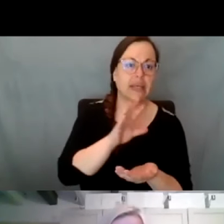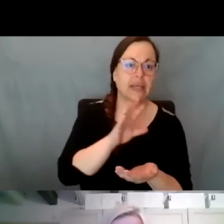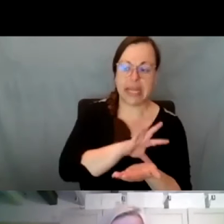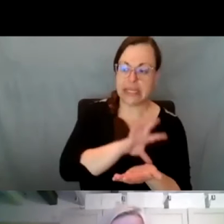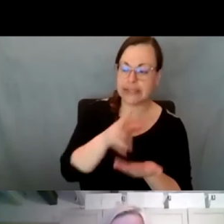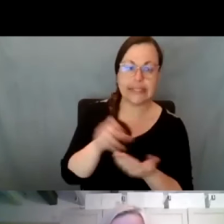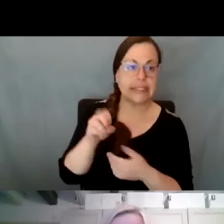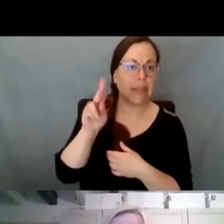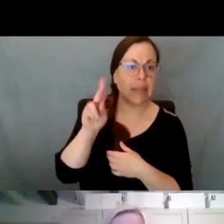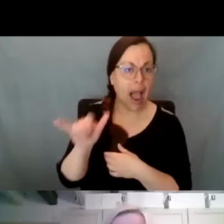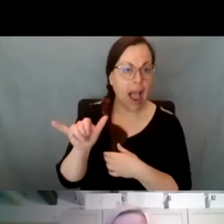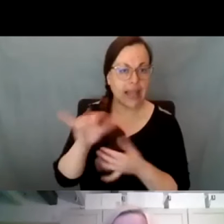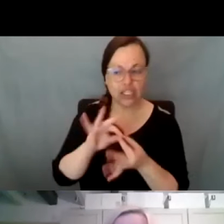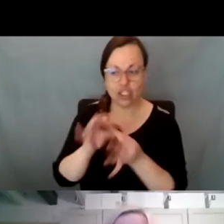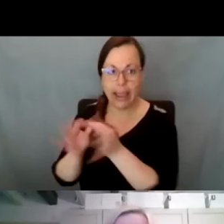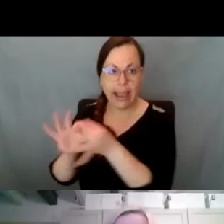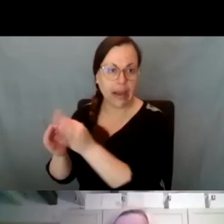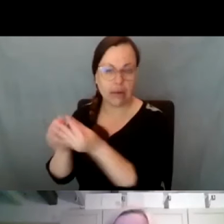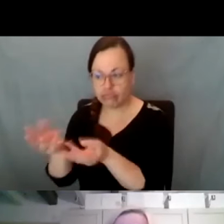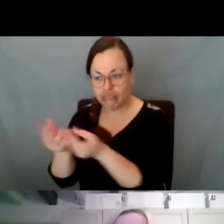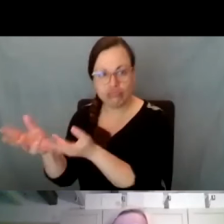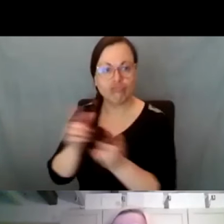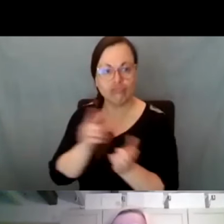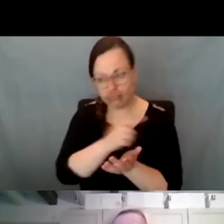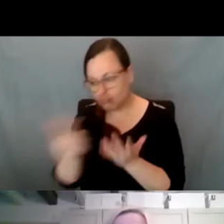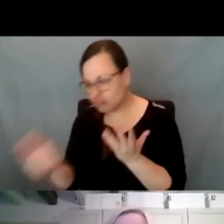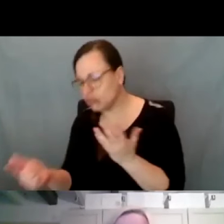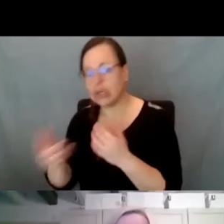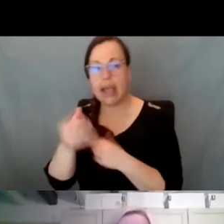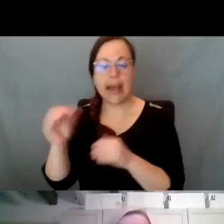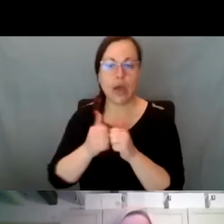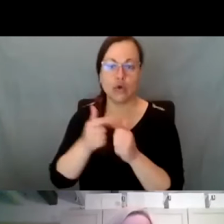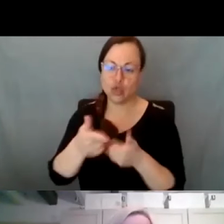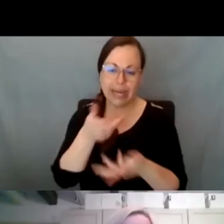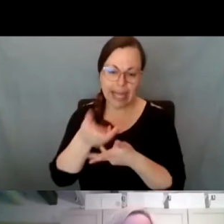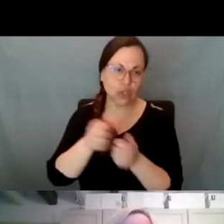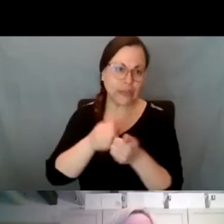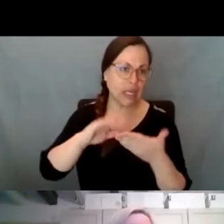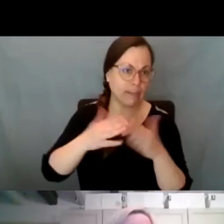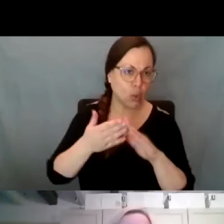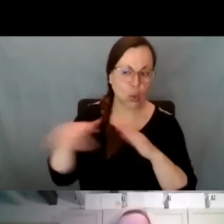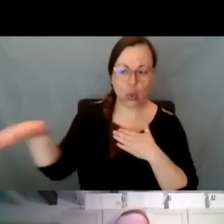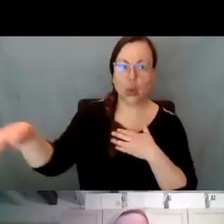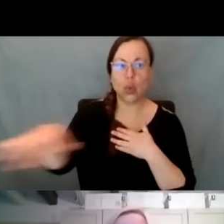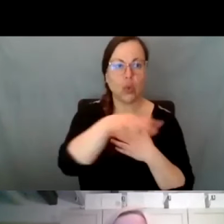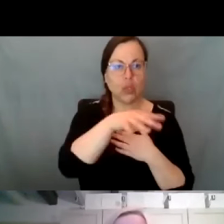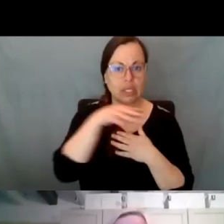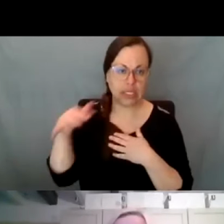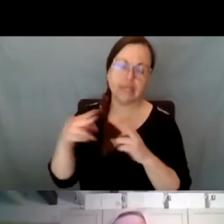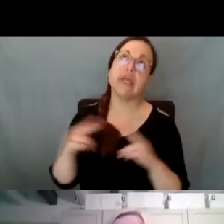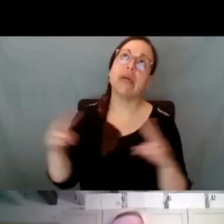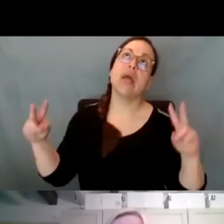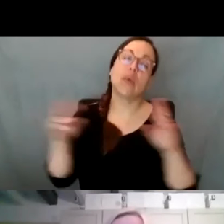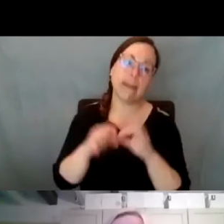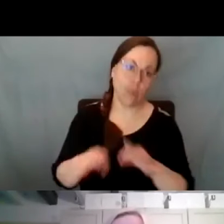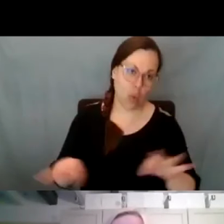planification, and to how to engage with communities, which is vastly important. We